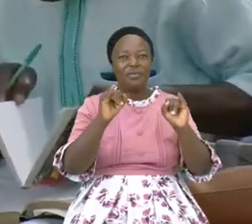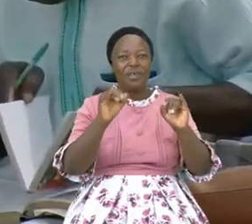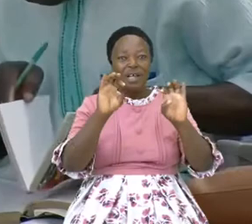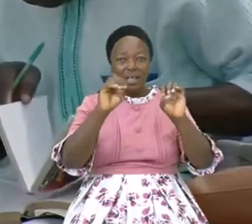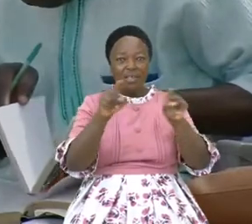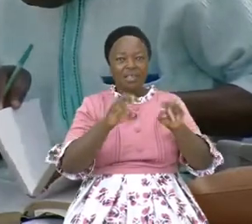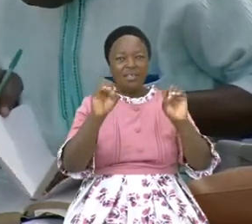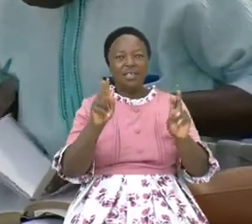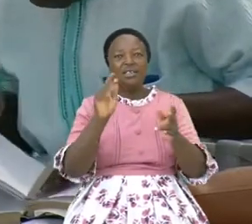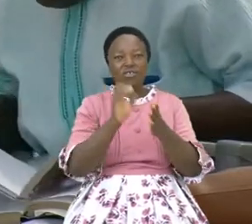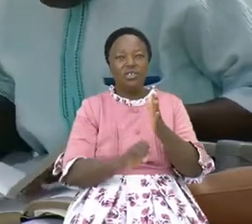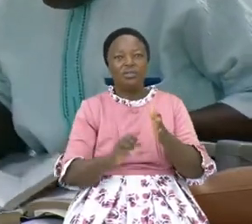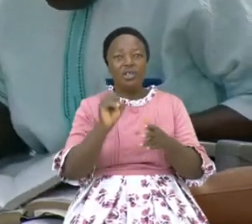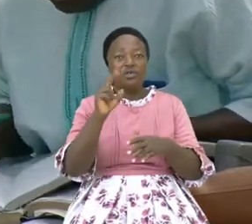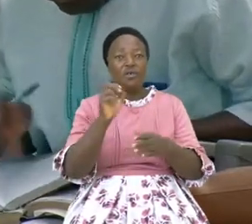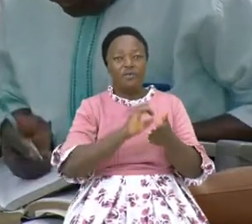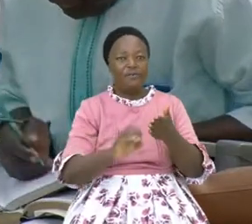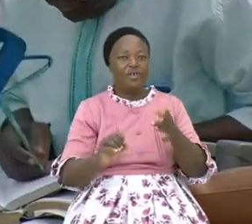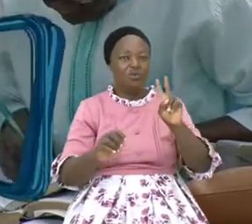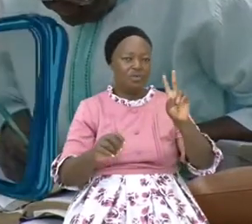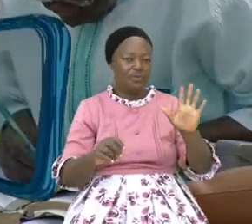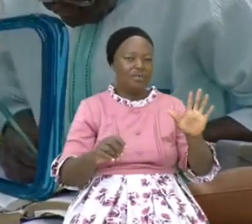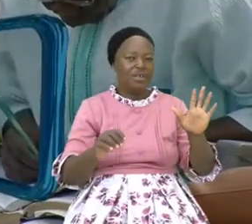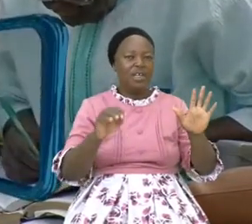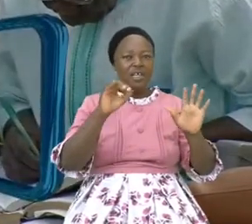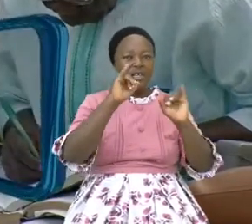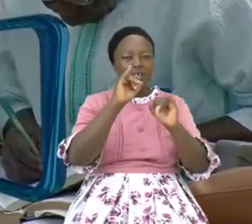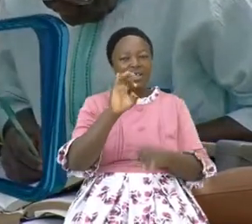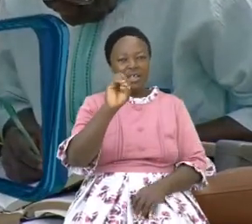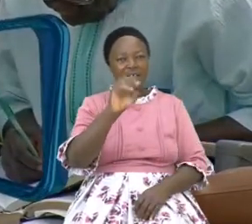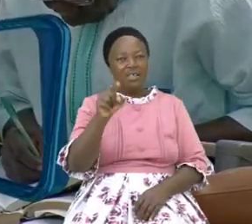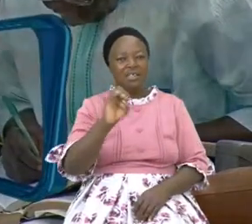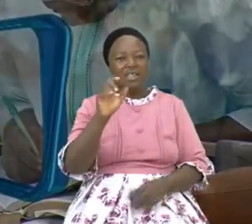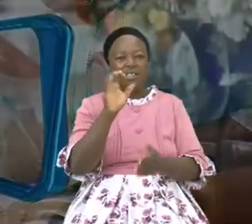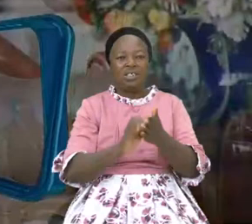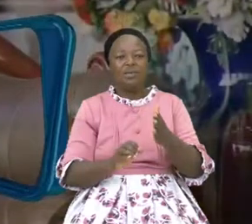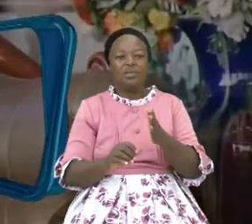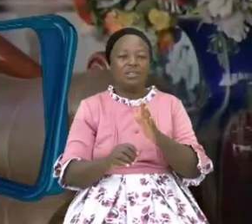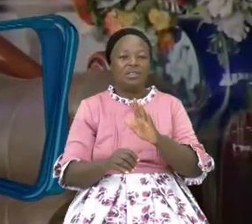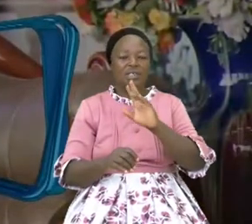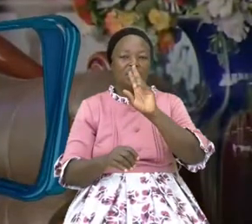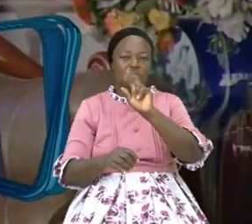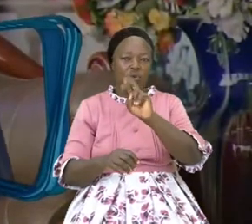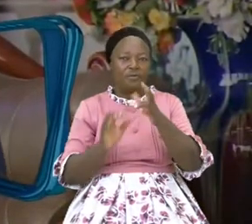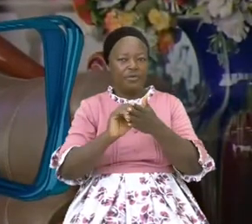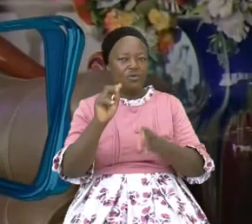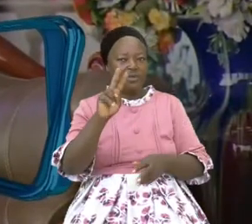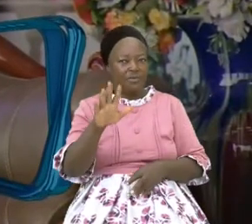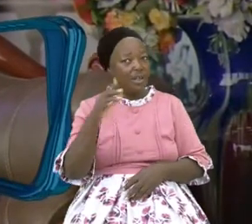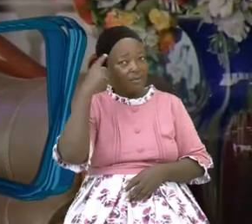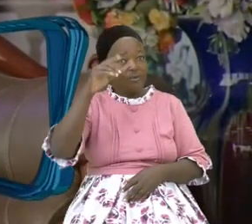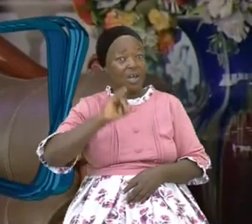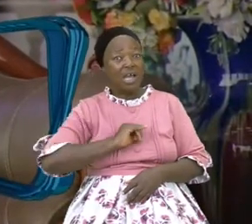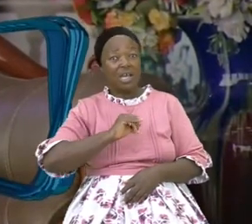12. I'm reading from verse 25. Ezekiel chapter 12, verse 25. For I am the Lord,